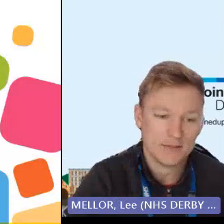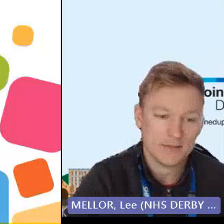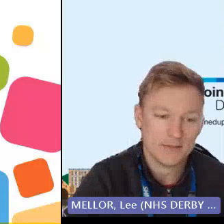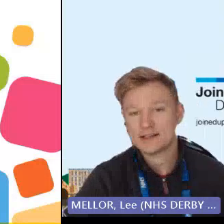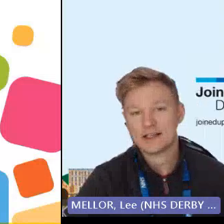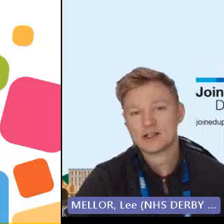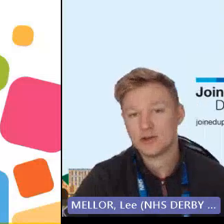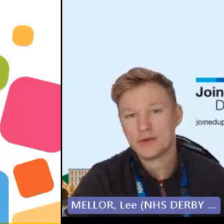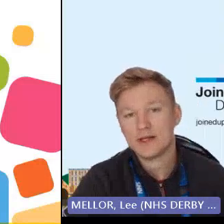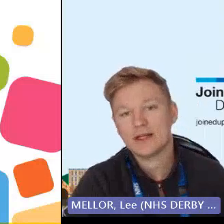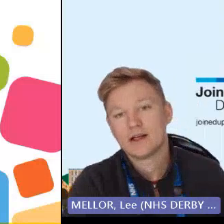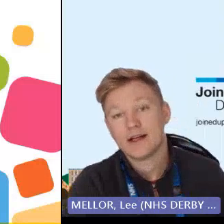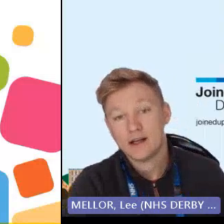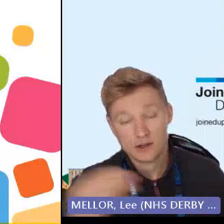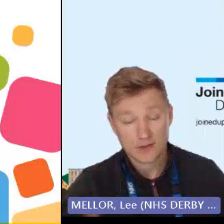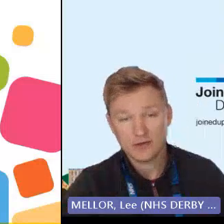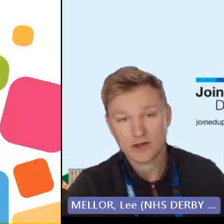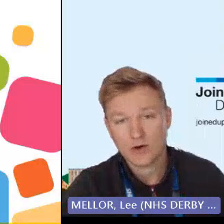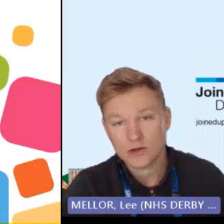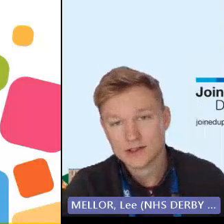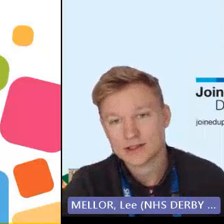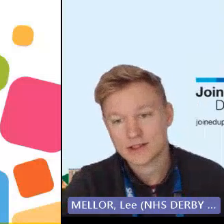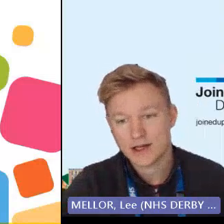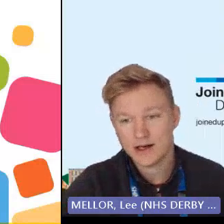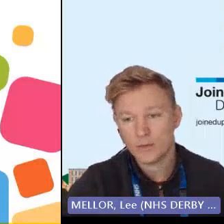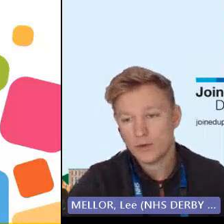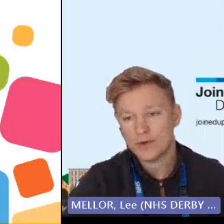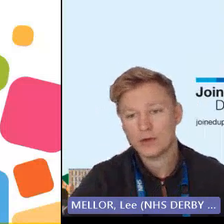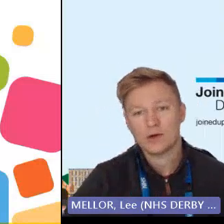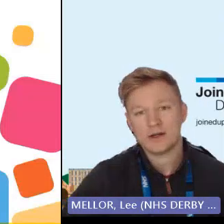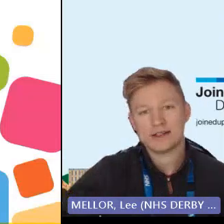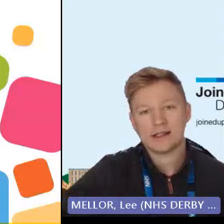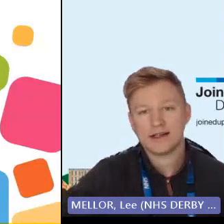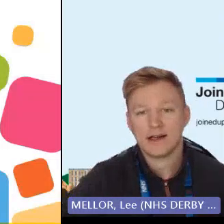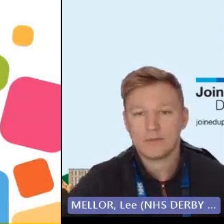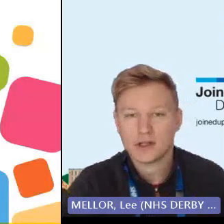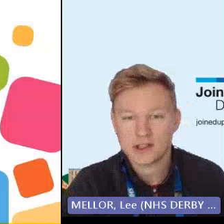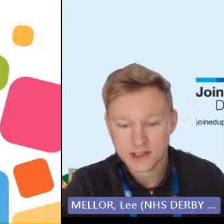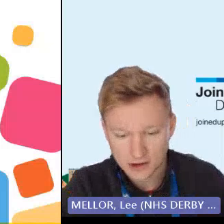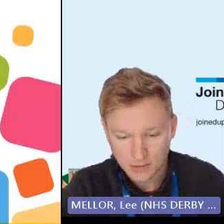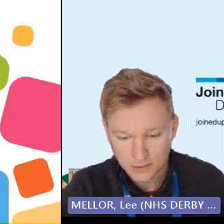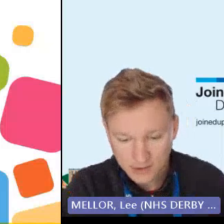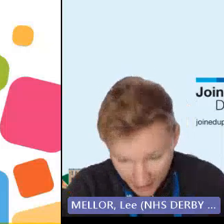As I say, this session has been recorded. We'll be uploading it to the